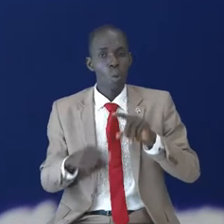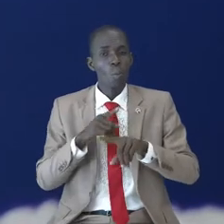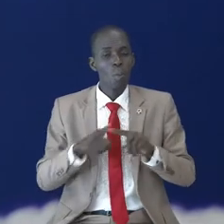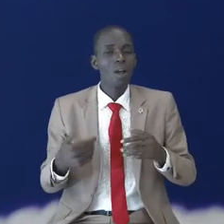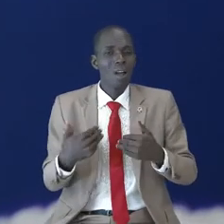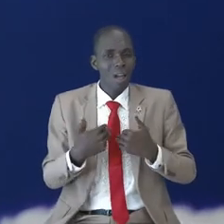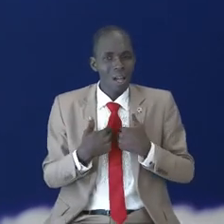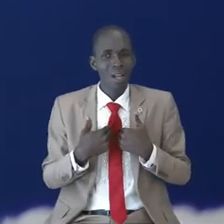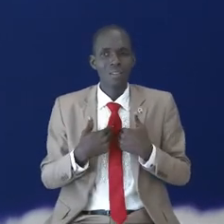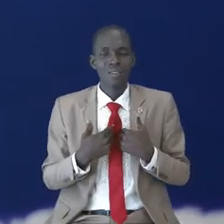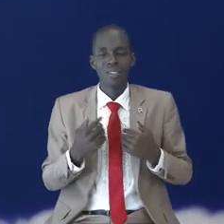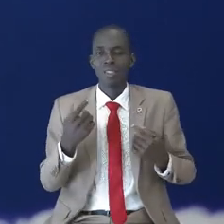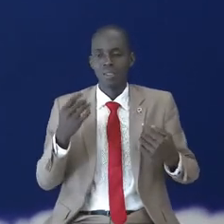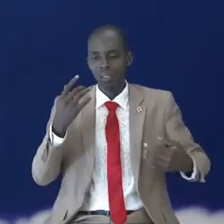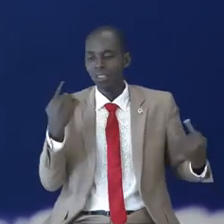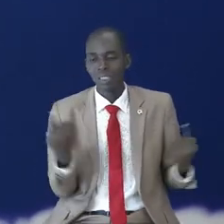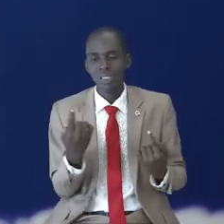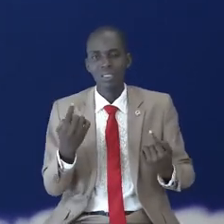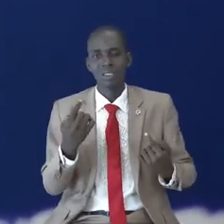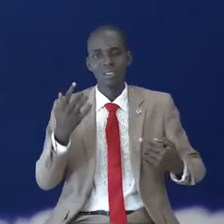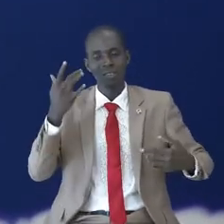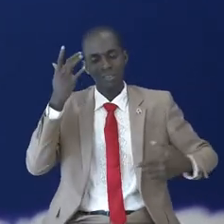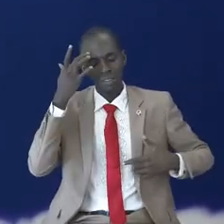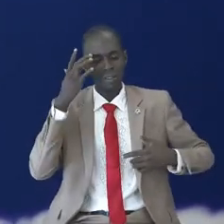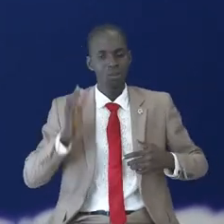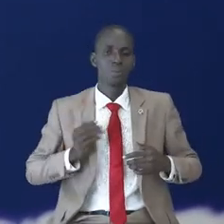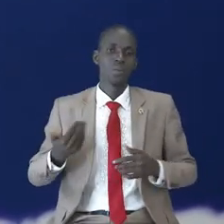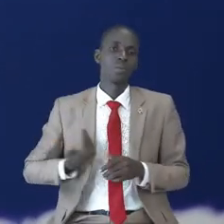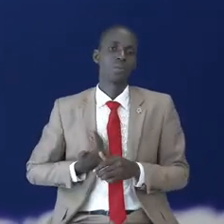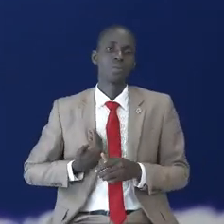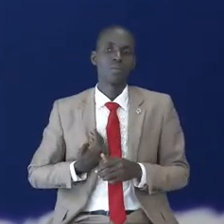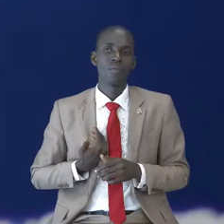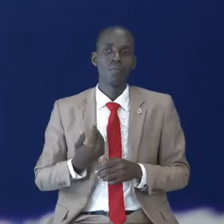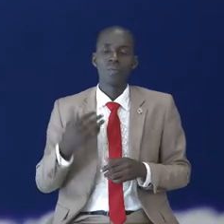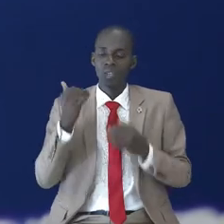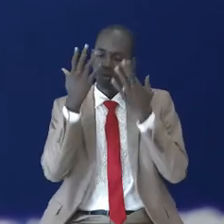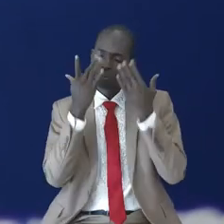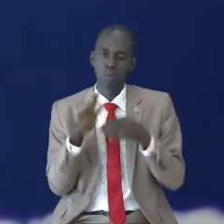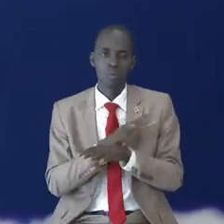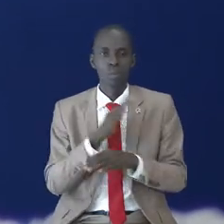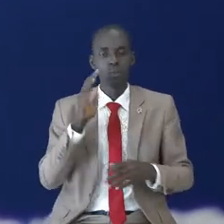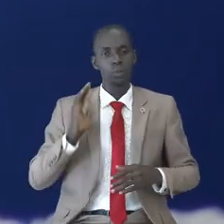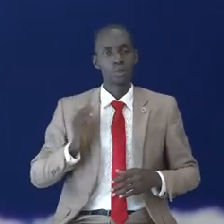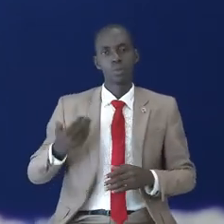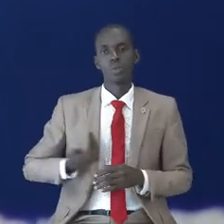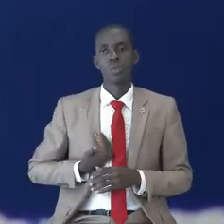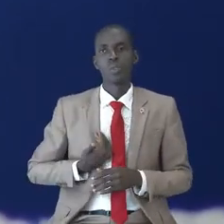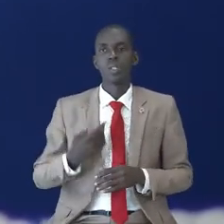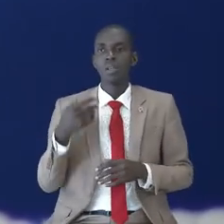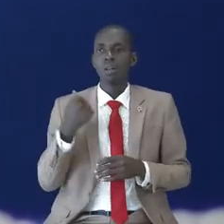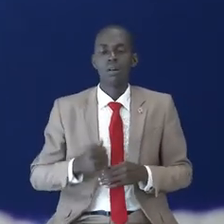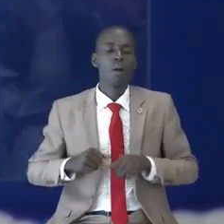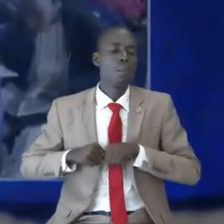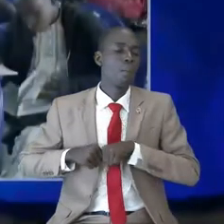a sin-sick soul, a sick soul, a sorrowful soul, a disheartened,